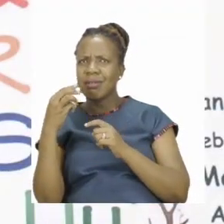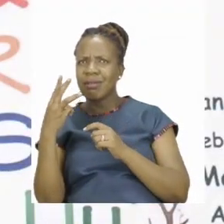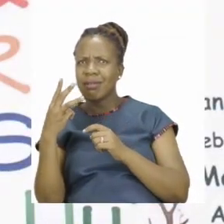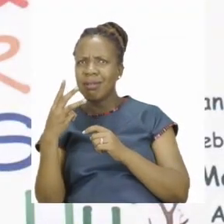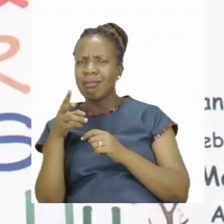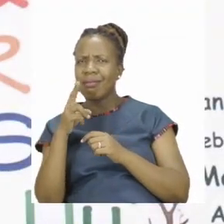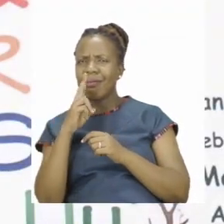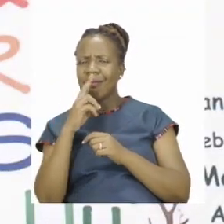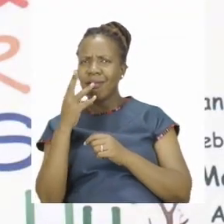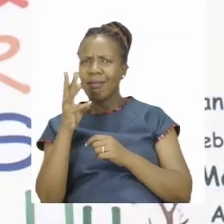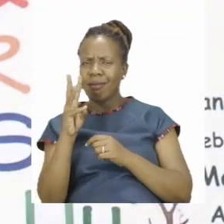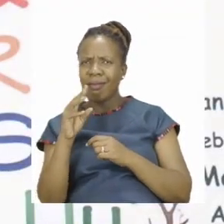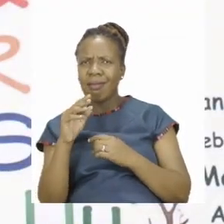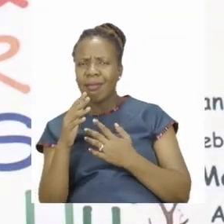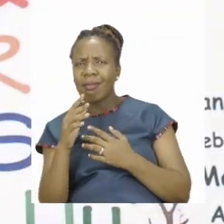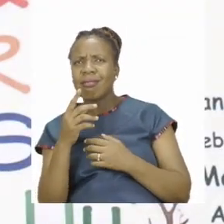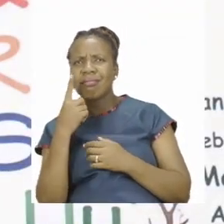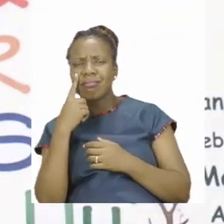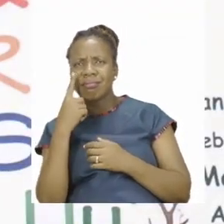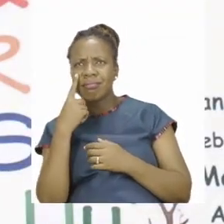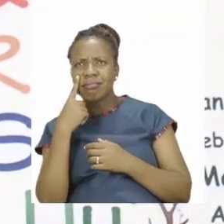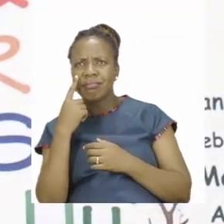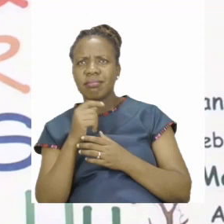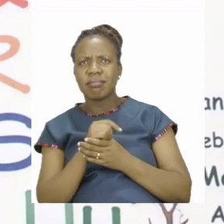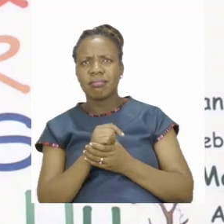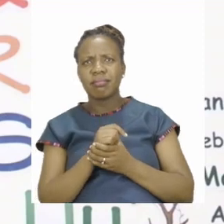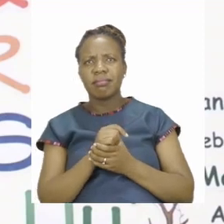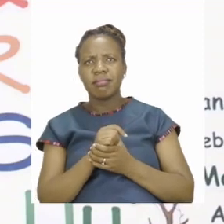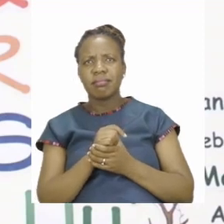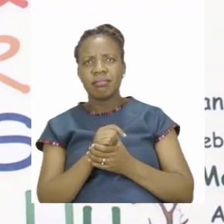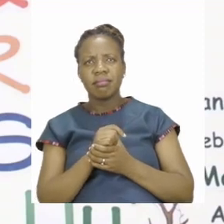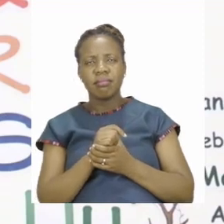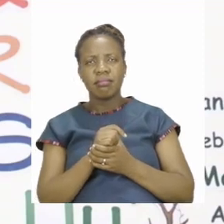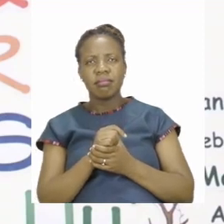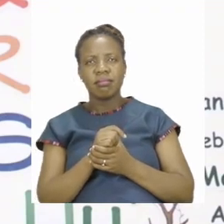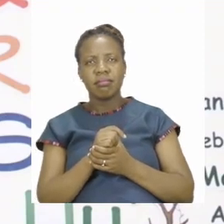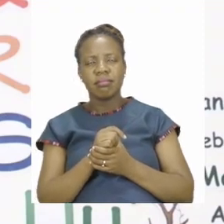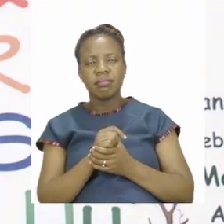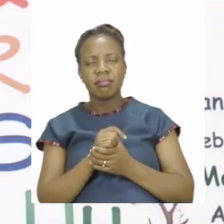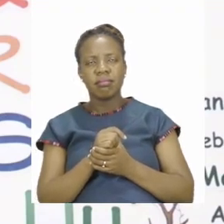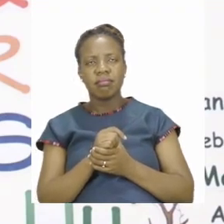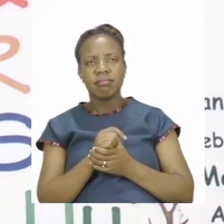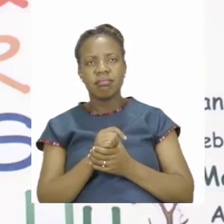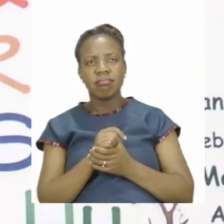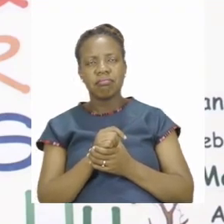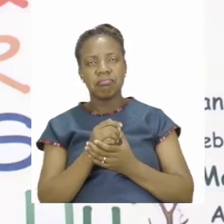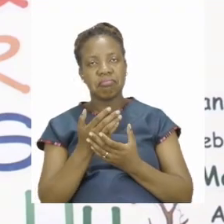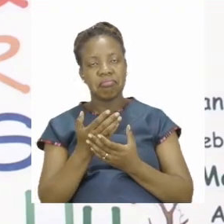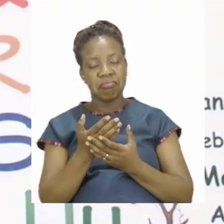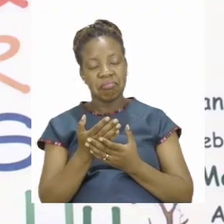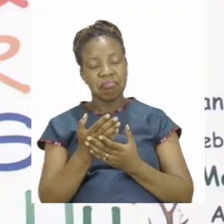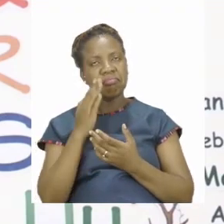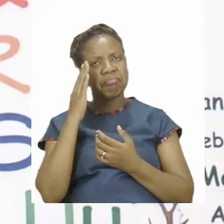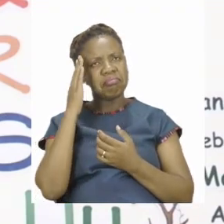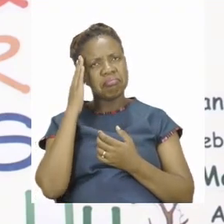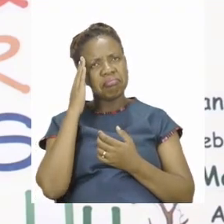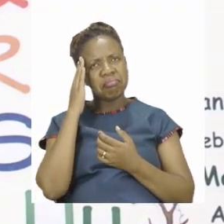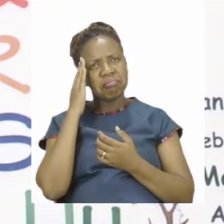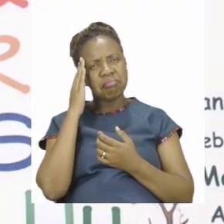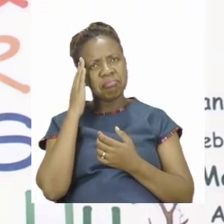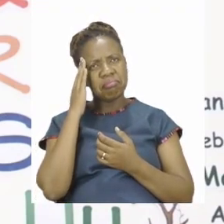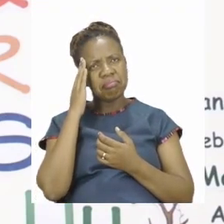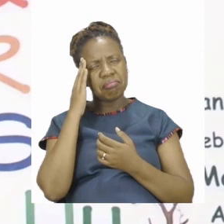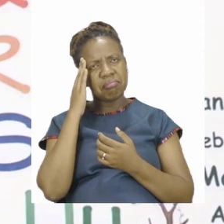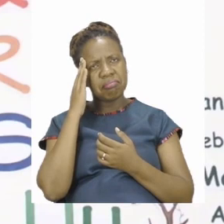if we look at our numbers here, we know that we have how many? Well, let's